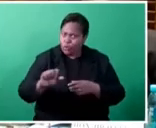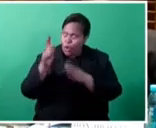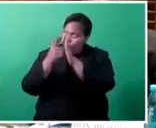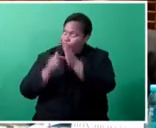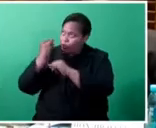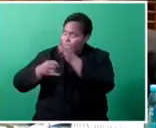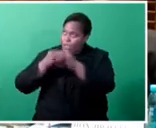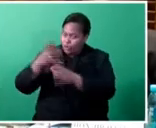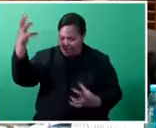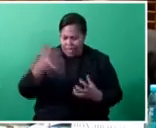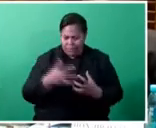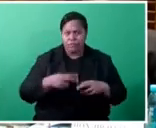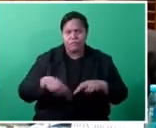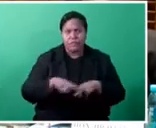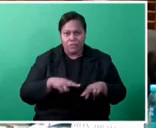land reform.